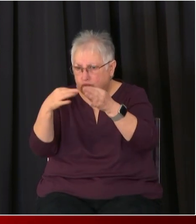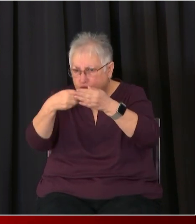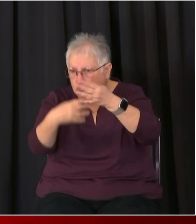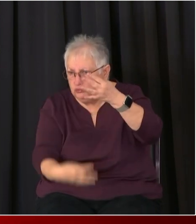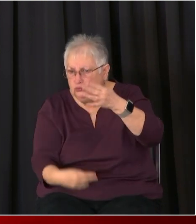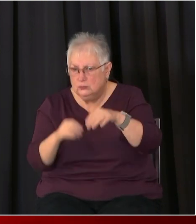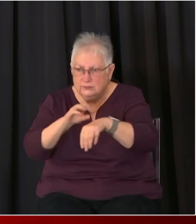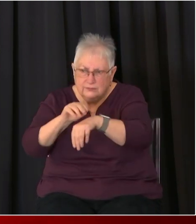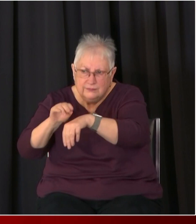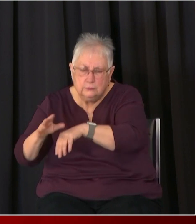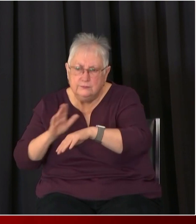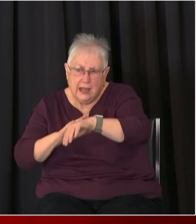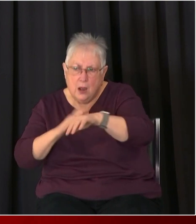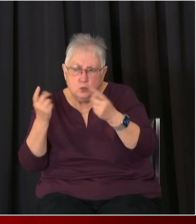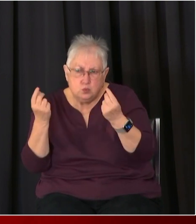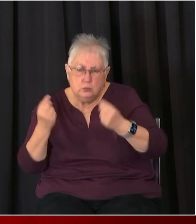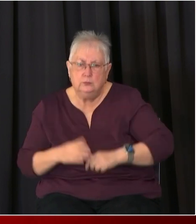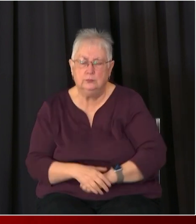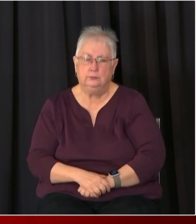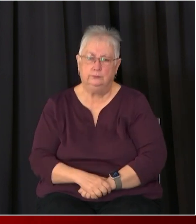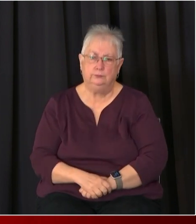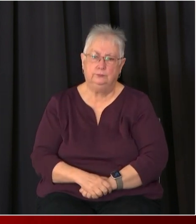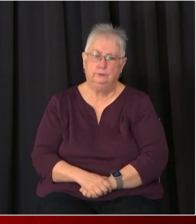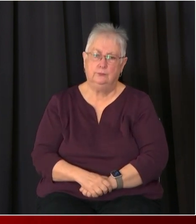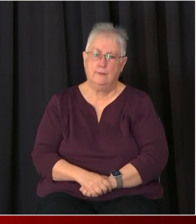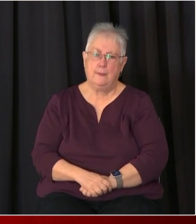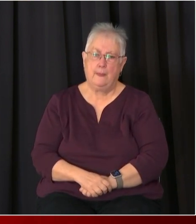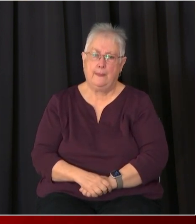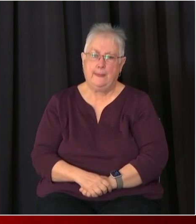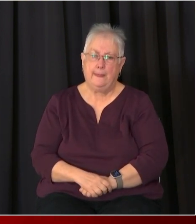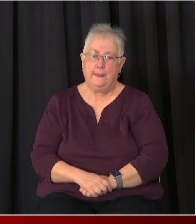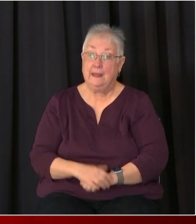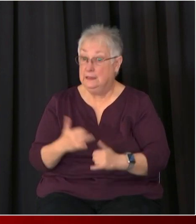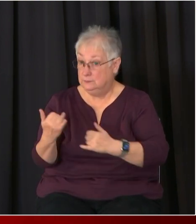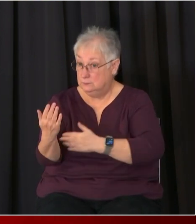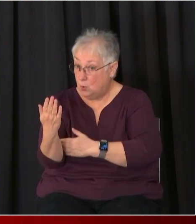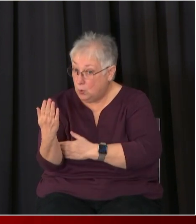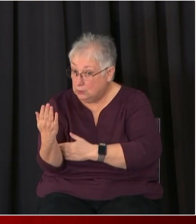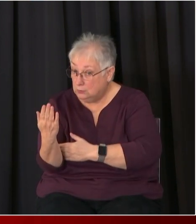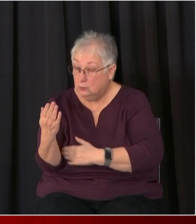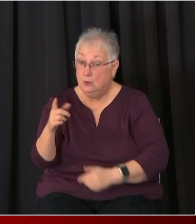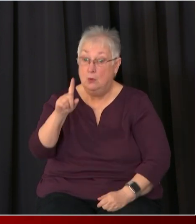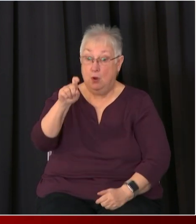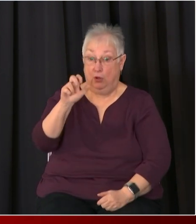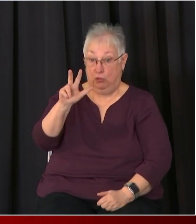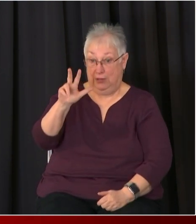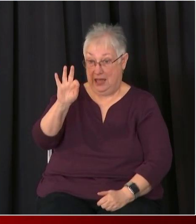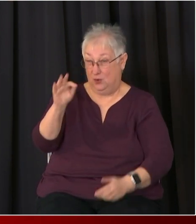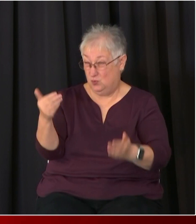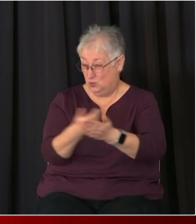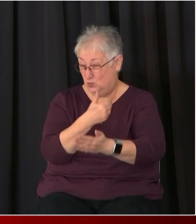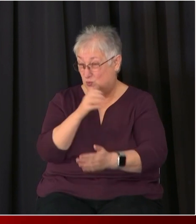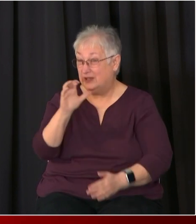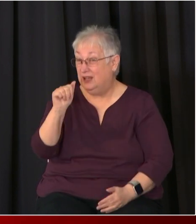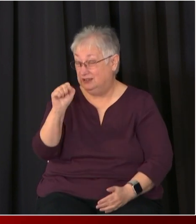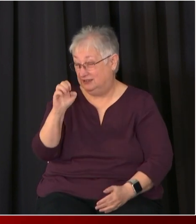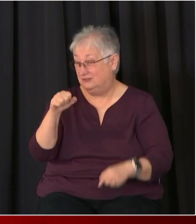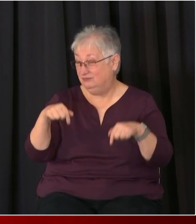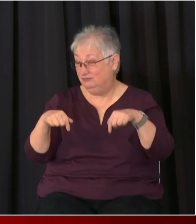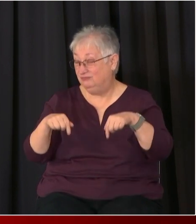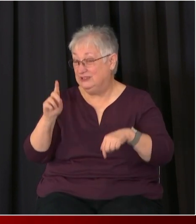necessary. This morning, we announced 139 new cases of COVID in our community, and